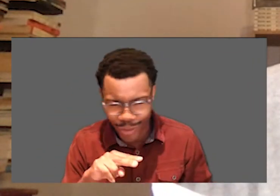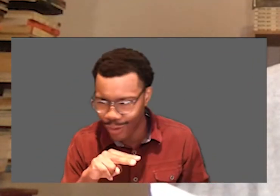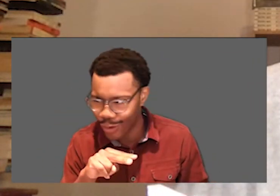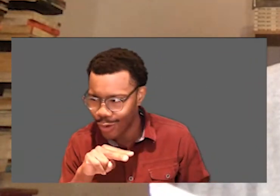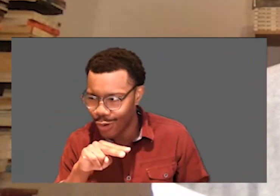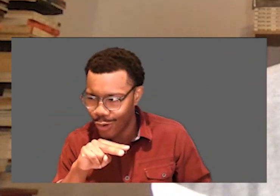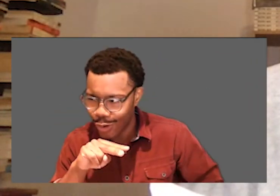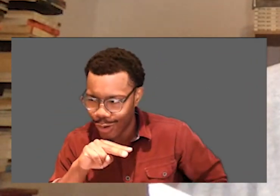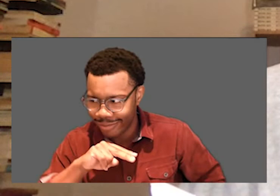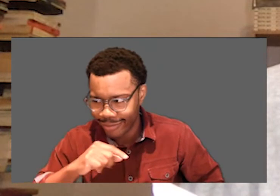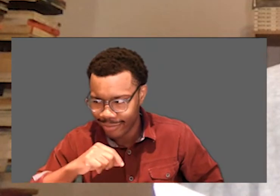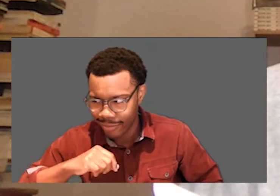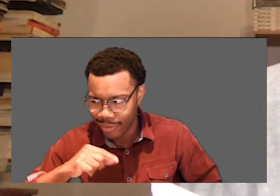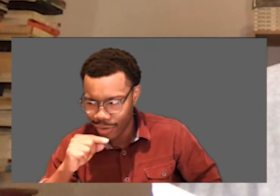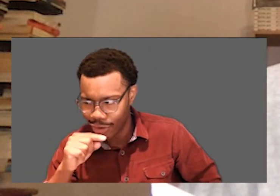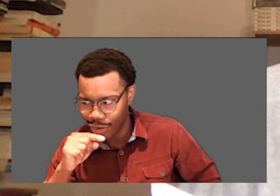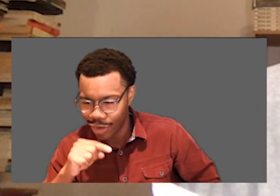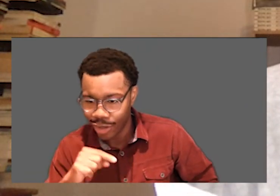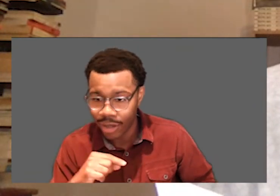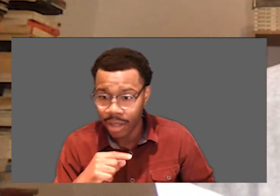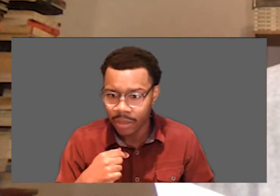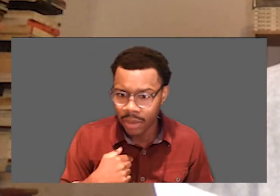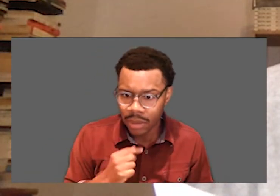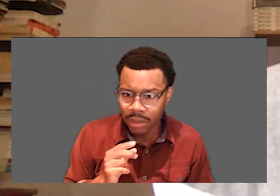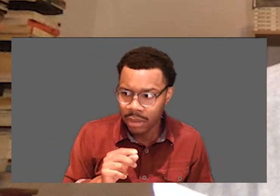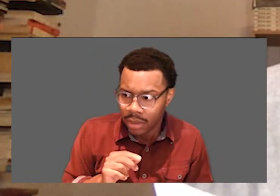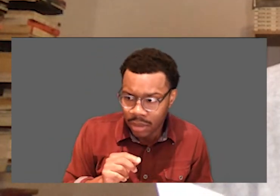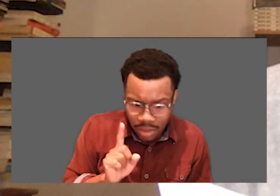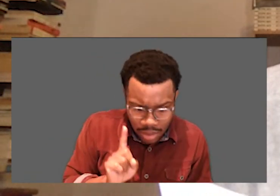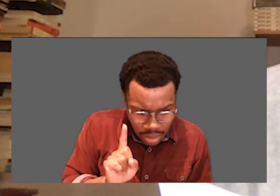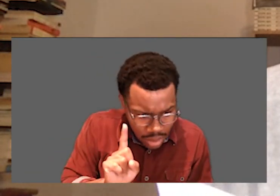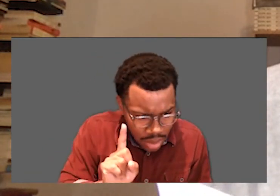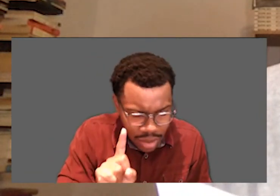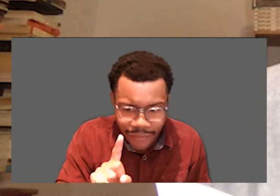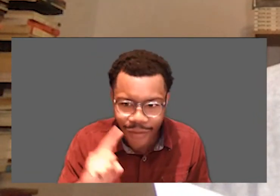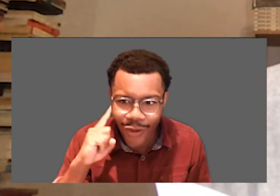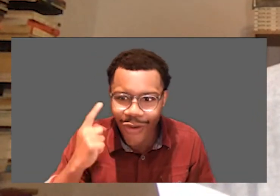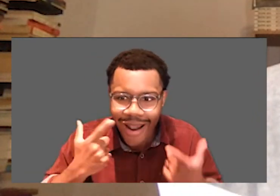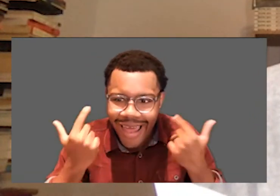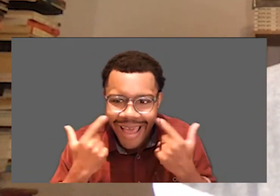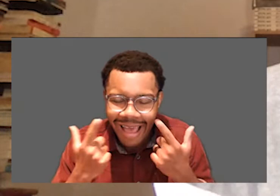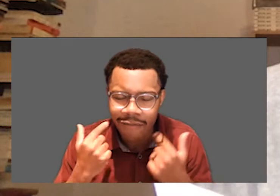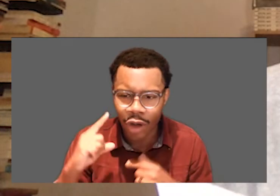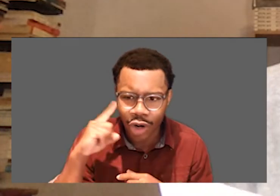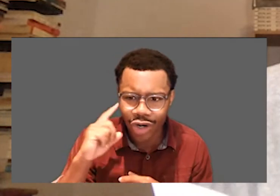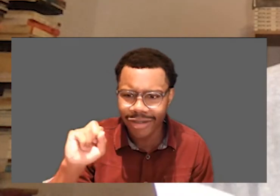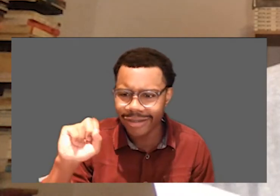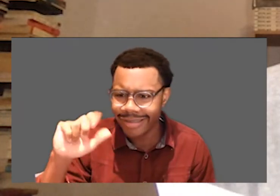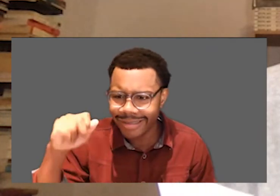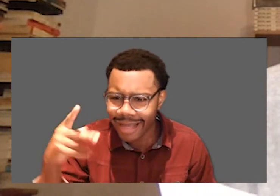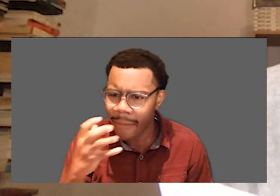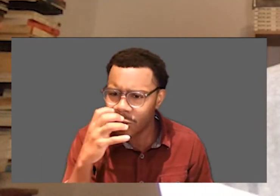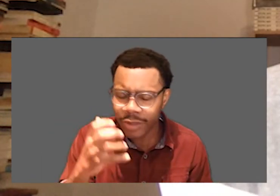look, look, look." And I picked up my step and I heard them laugh. I heard a slap, a scream. "Hey,